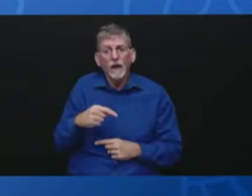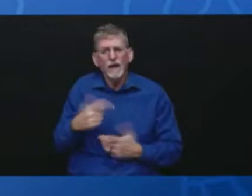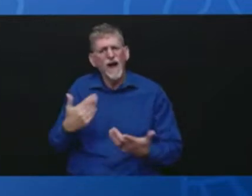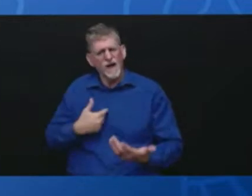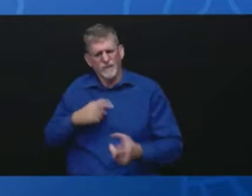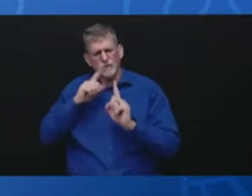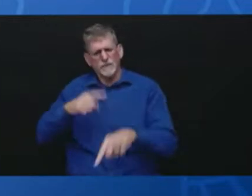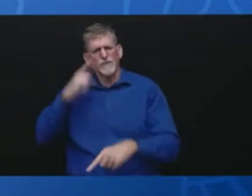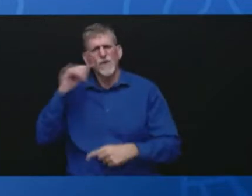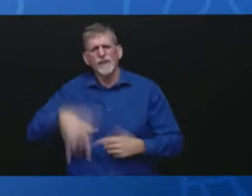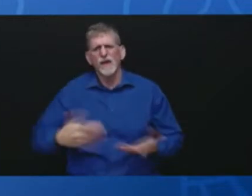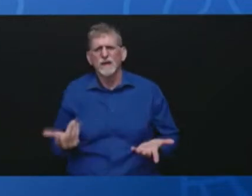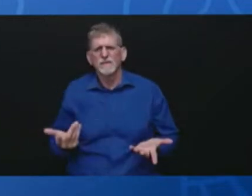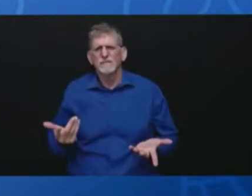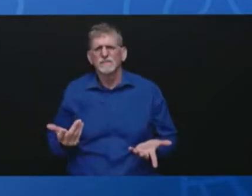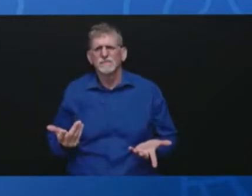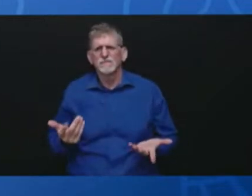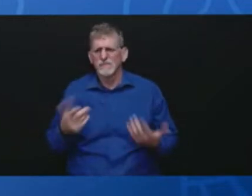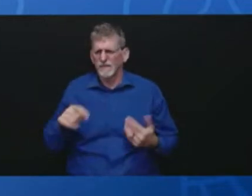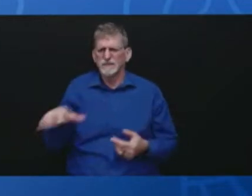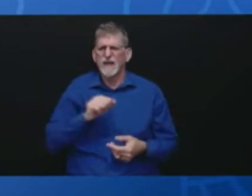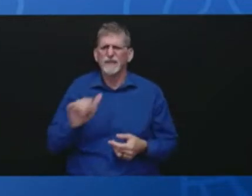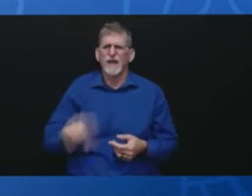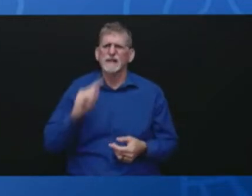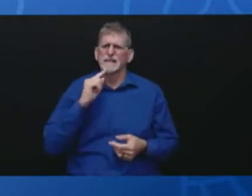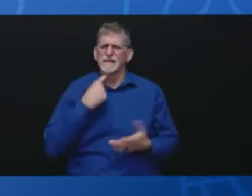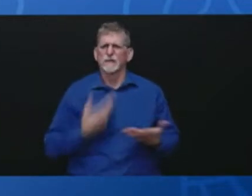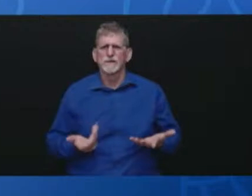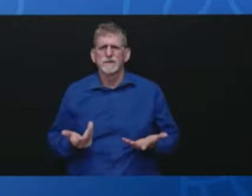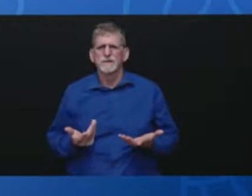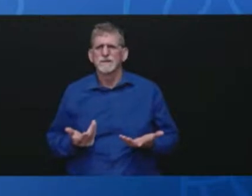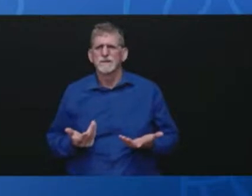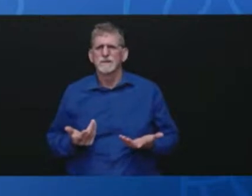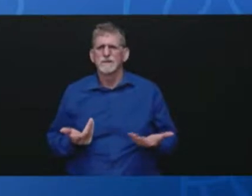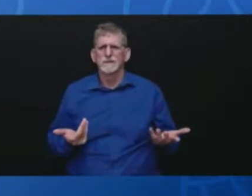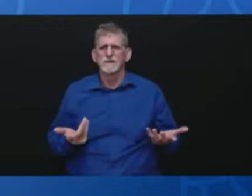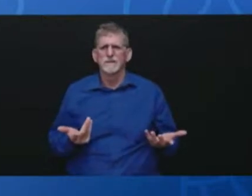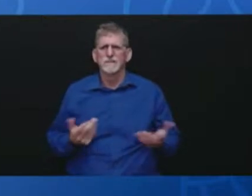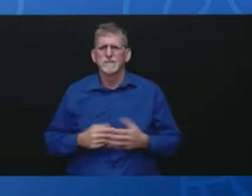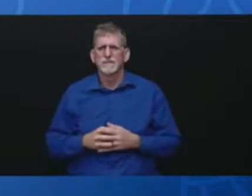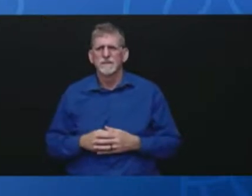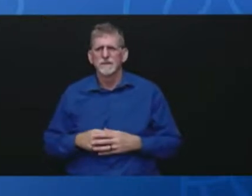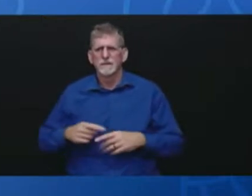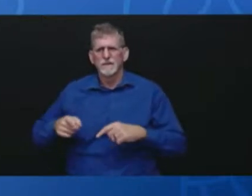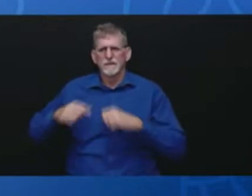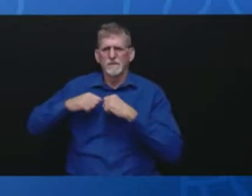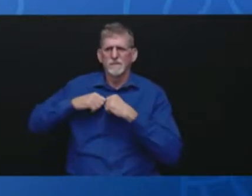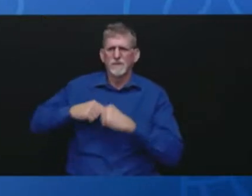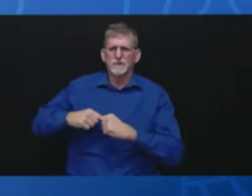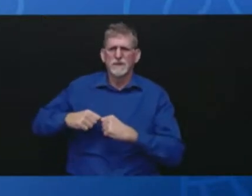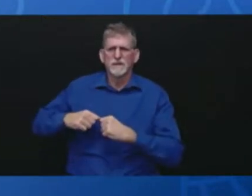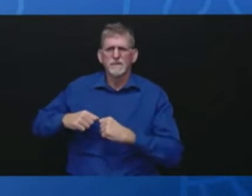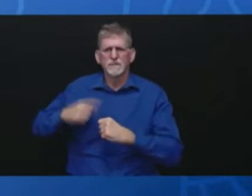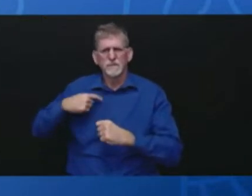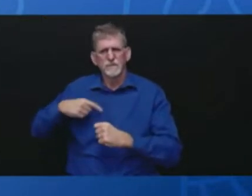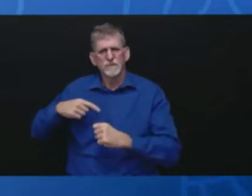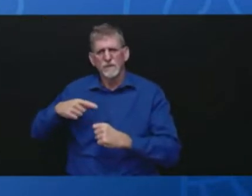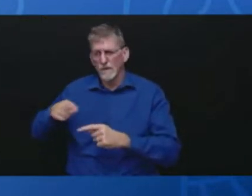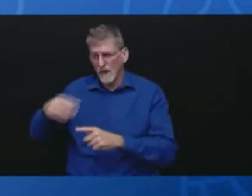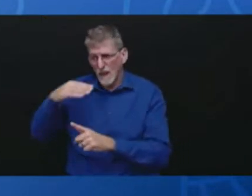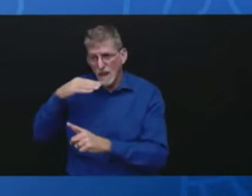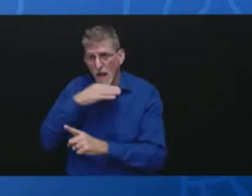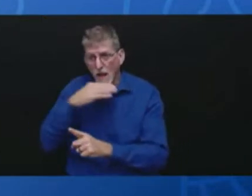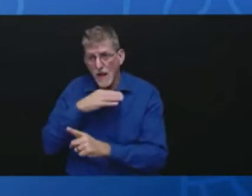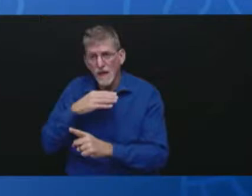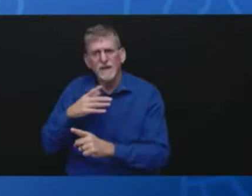seriously by its own people who rely on it to keep them safe. All right. Yes, sir. Yes. Hi. Changing subject.